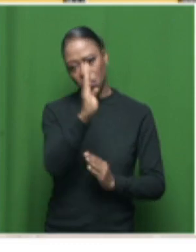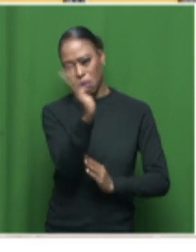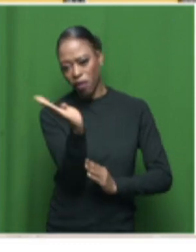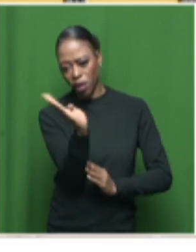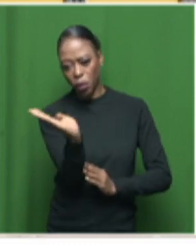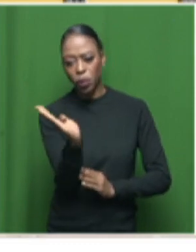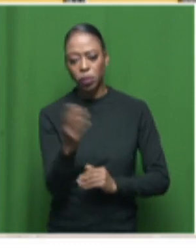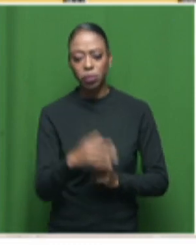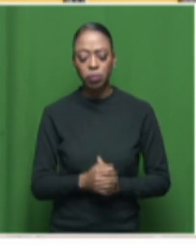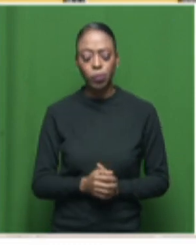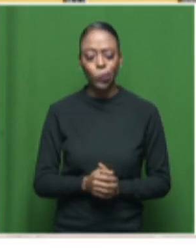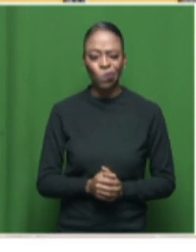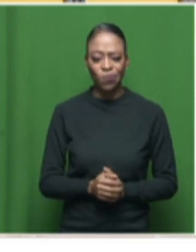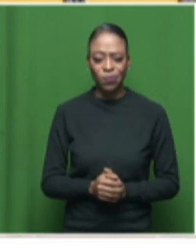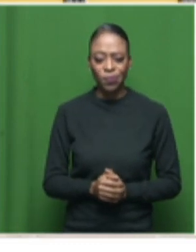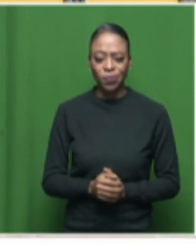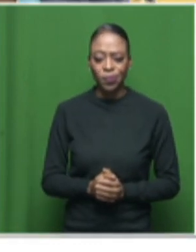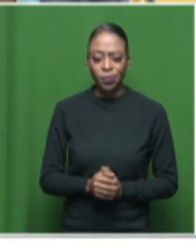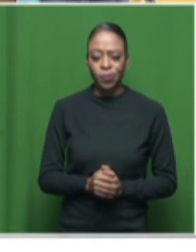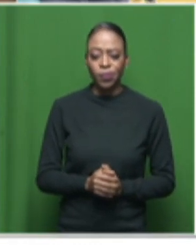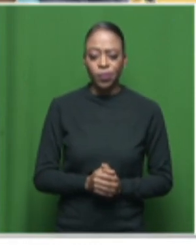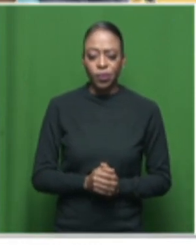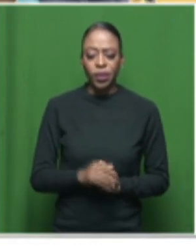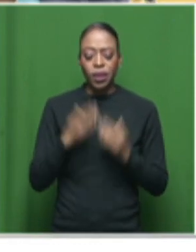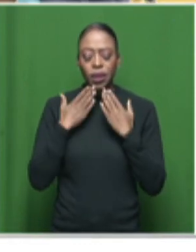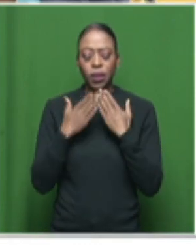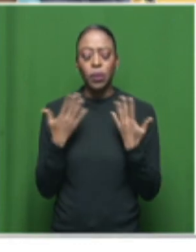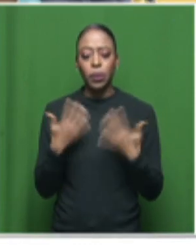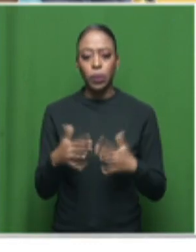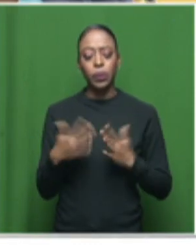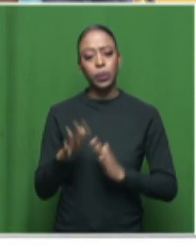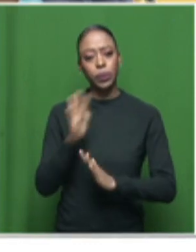Simpiwe. All right, Pimani, thank you so much for that update. We do appreciate your time.